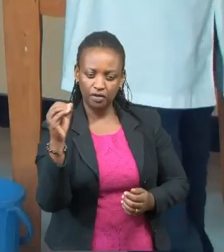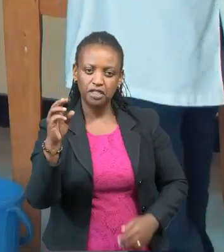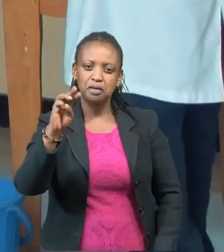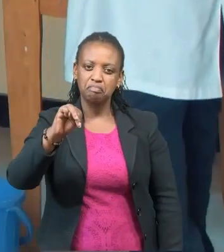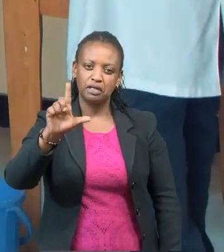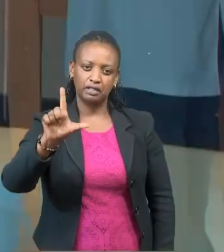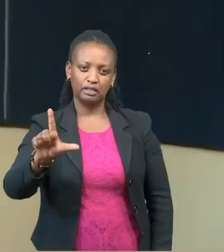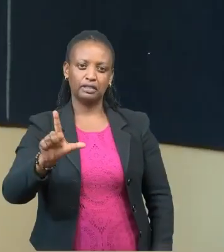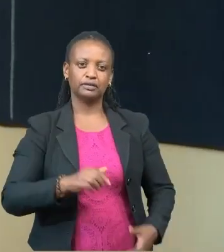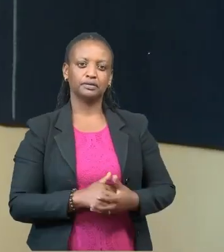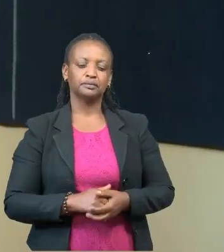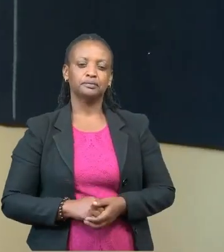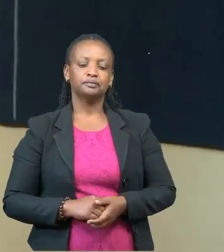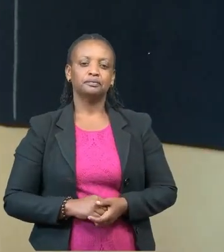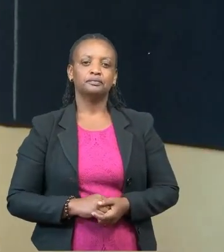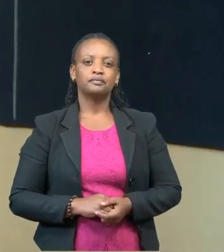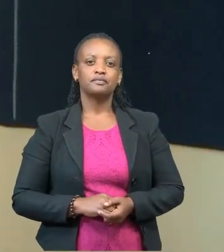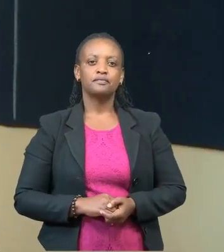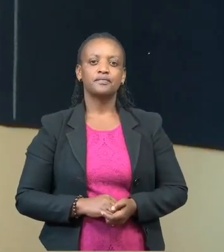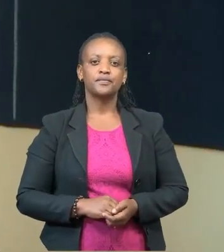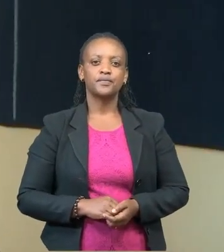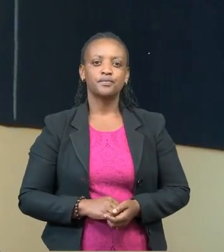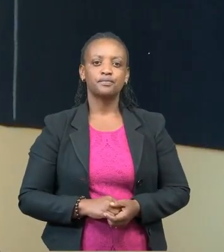500 milliliters.